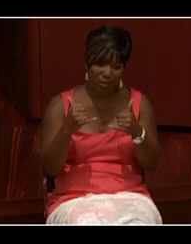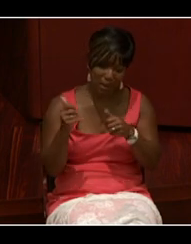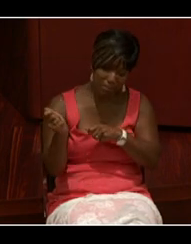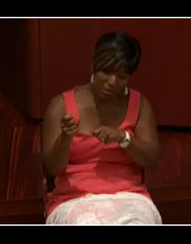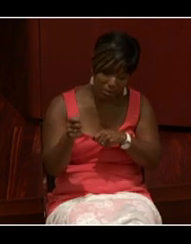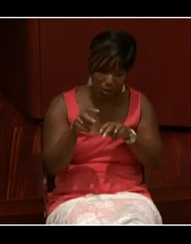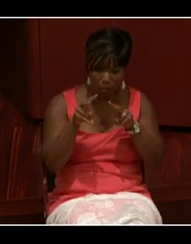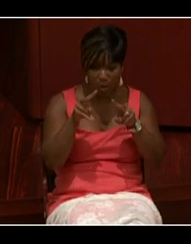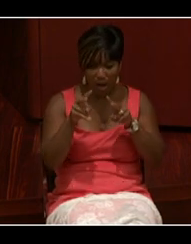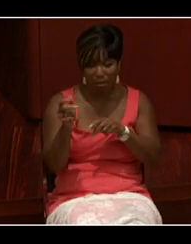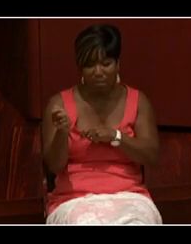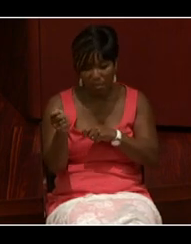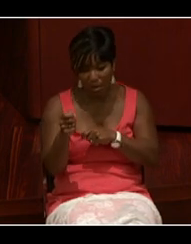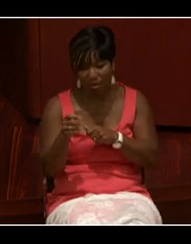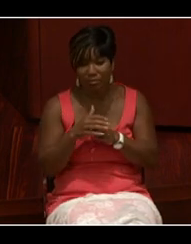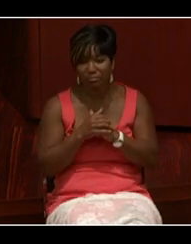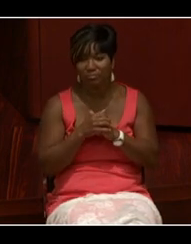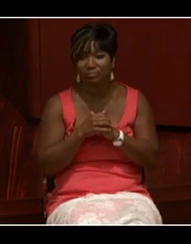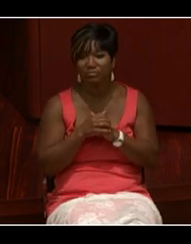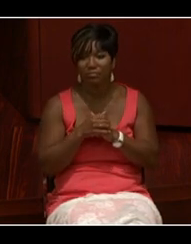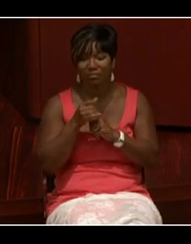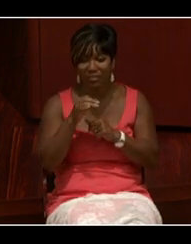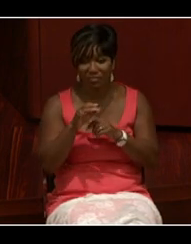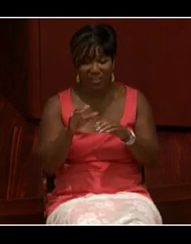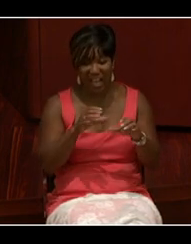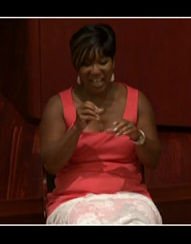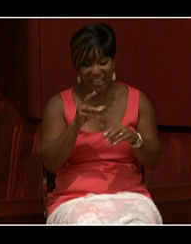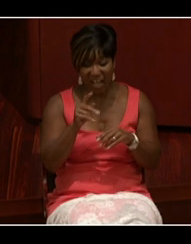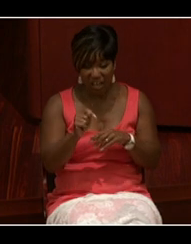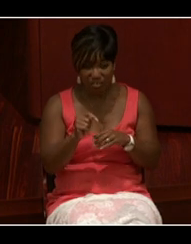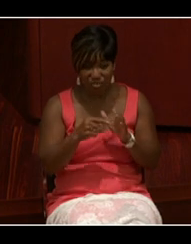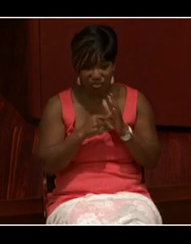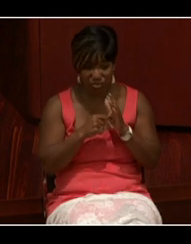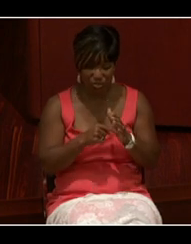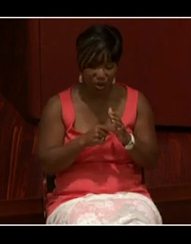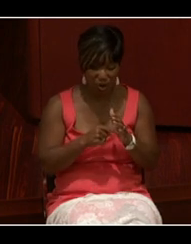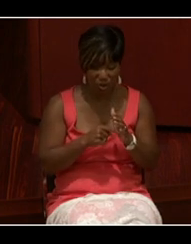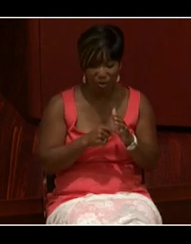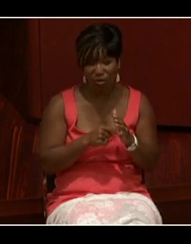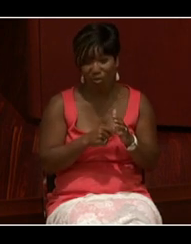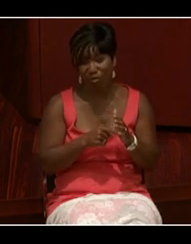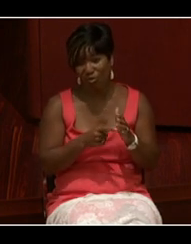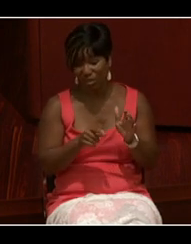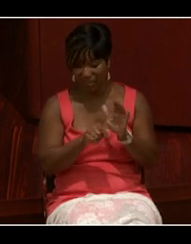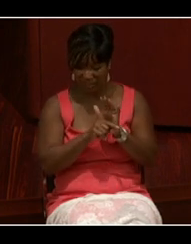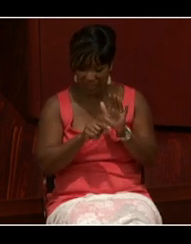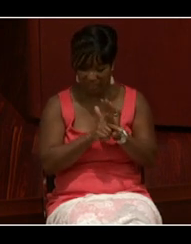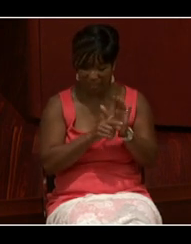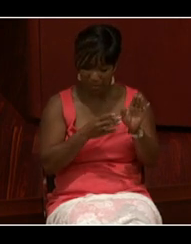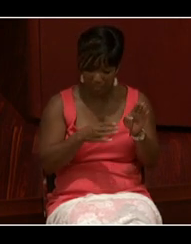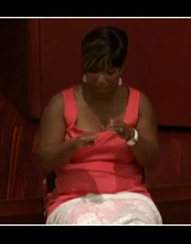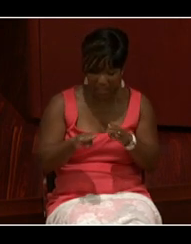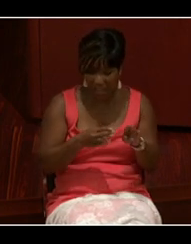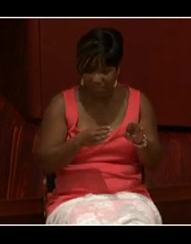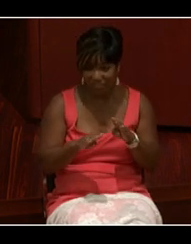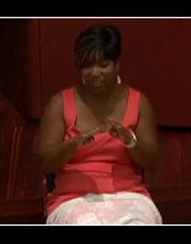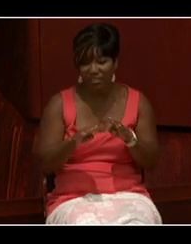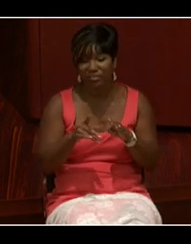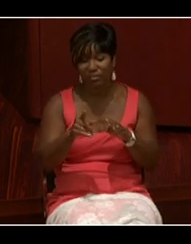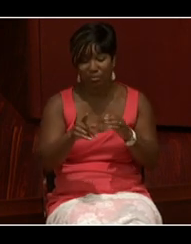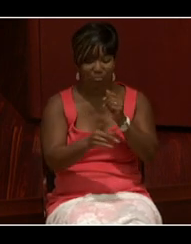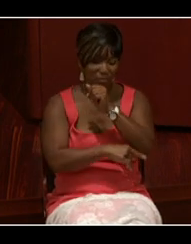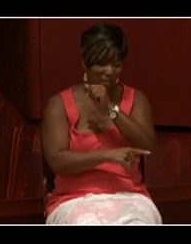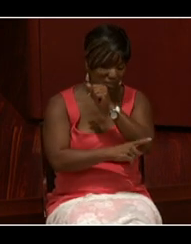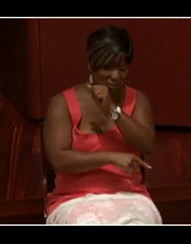watch baseball. But if you act out, show your individuality as a person, they'll punish